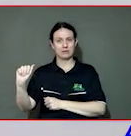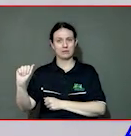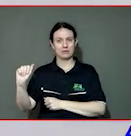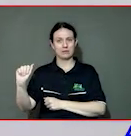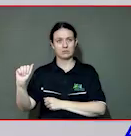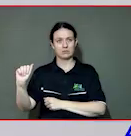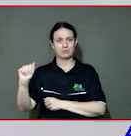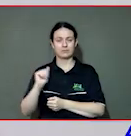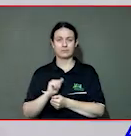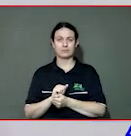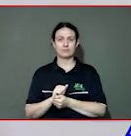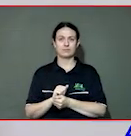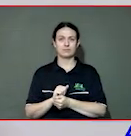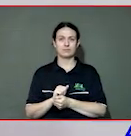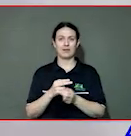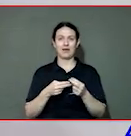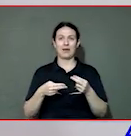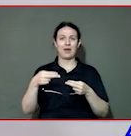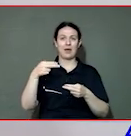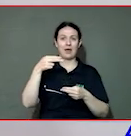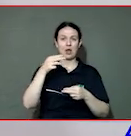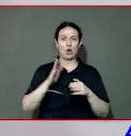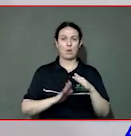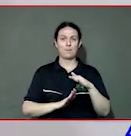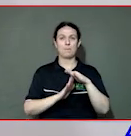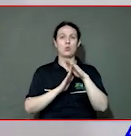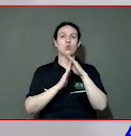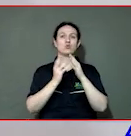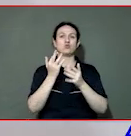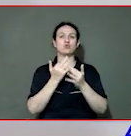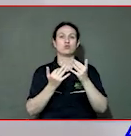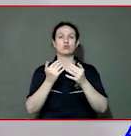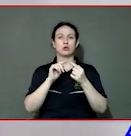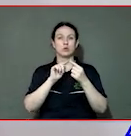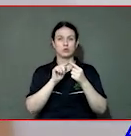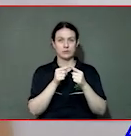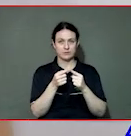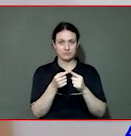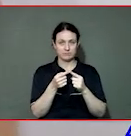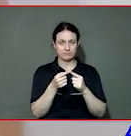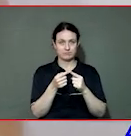it is the highest boiling point.